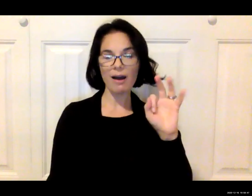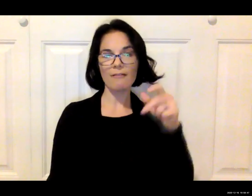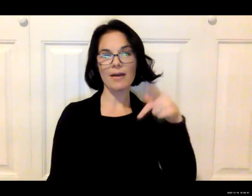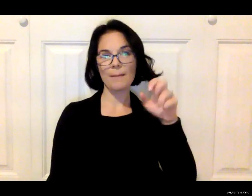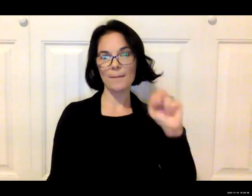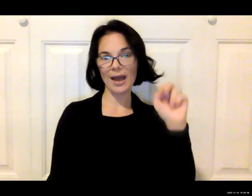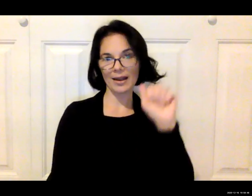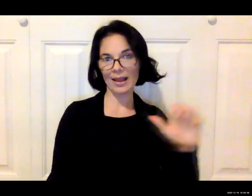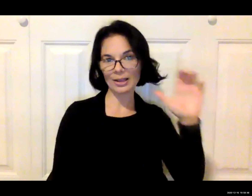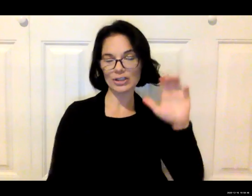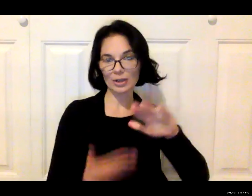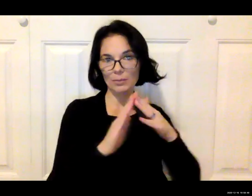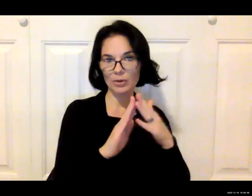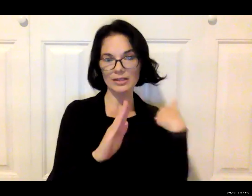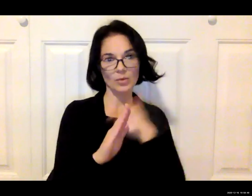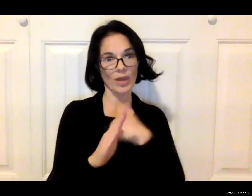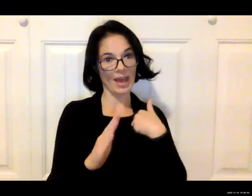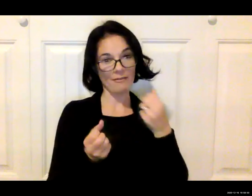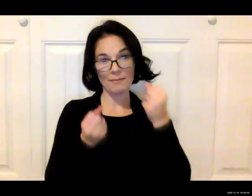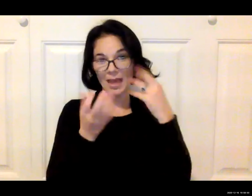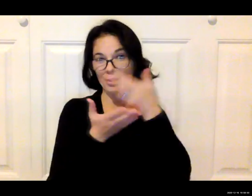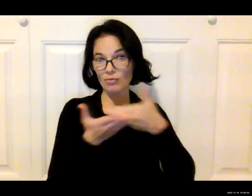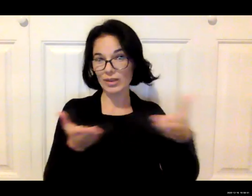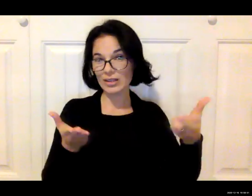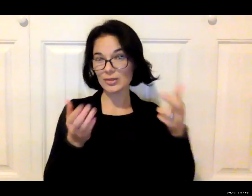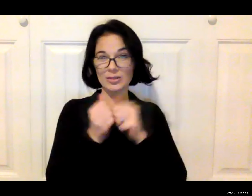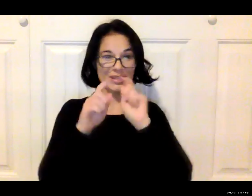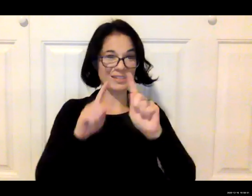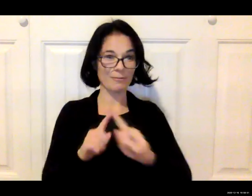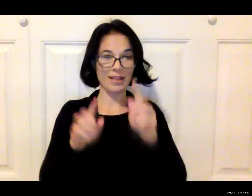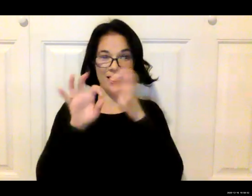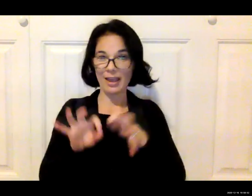language translation resources. So